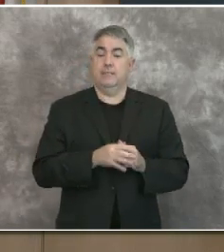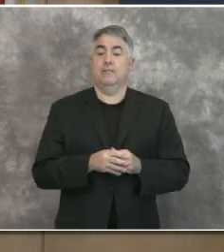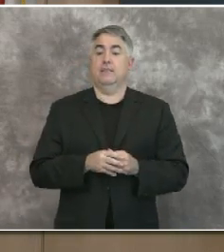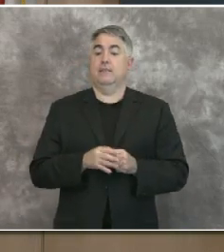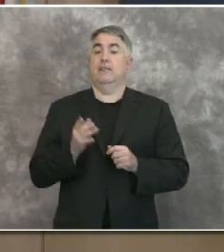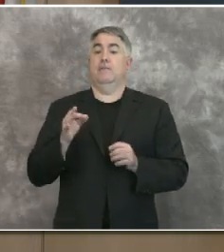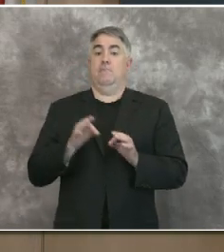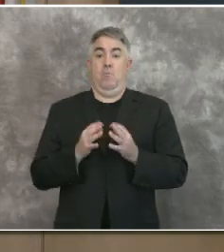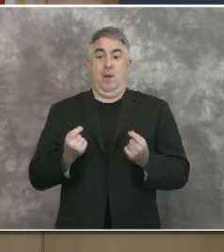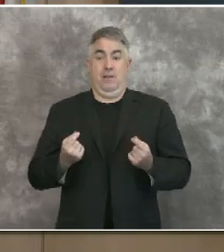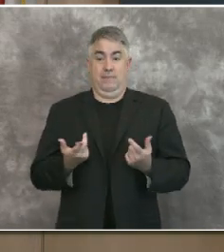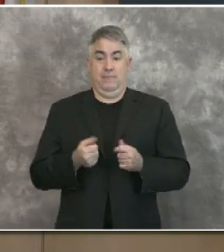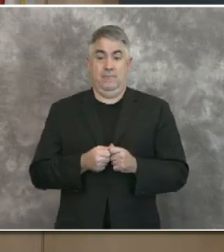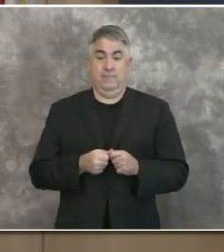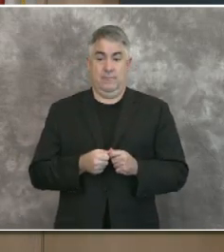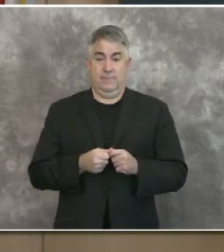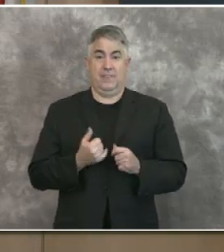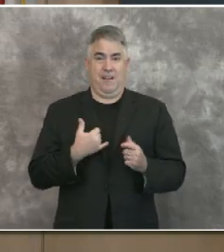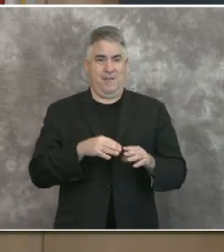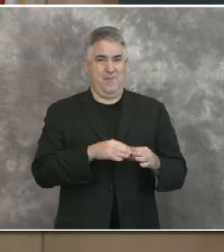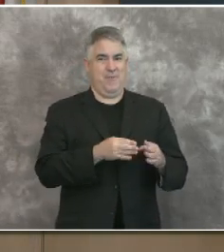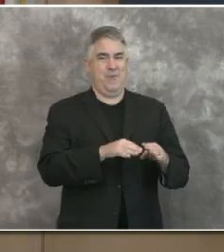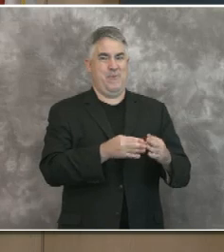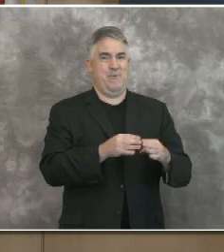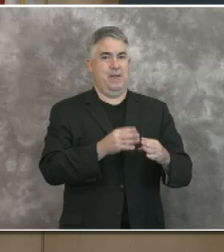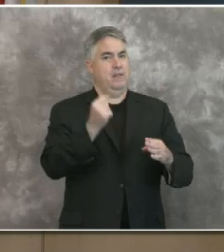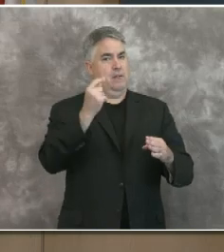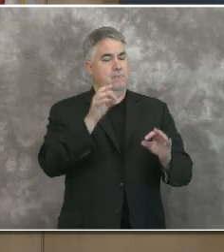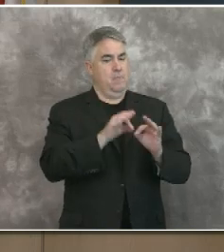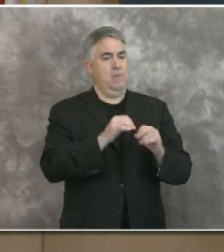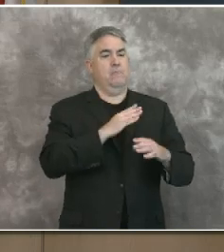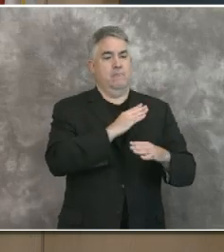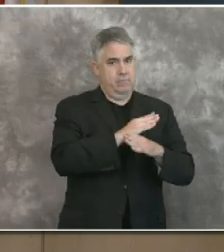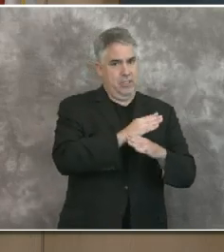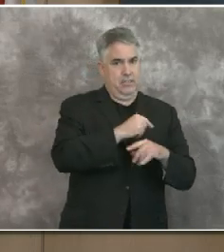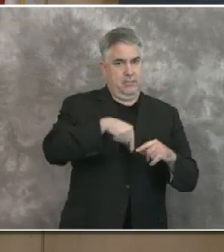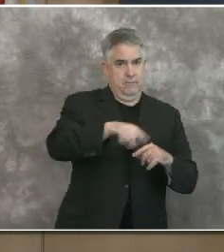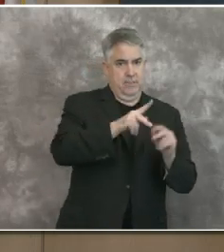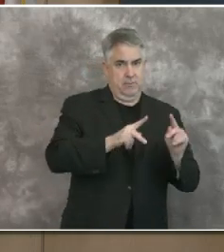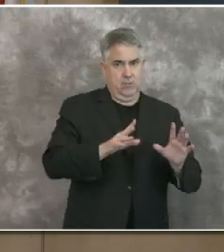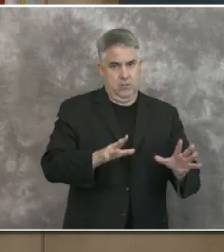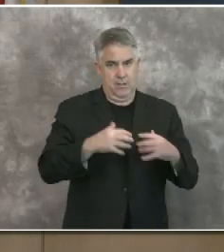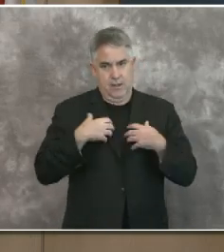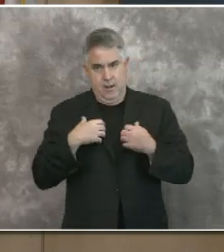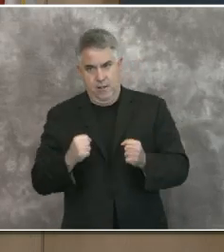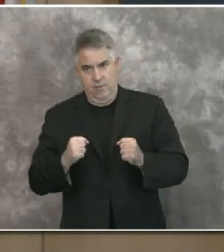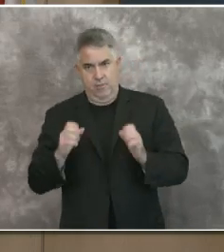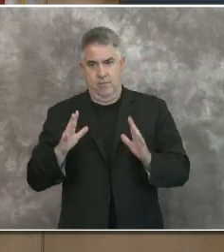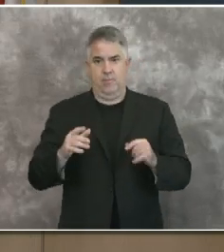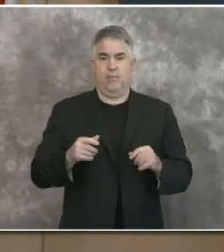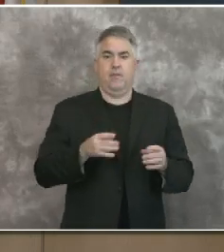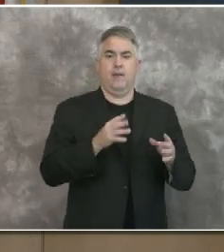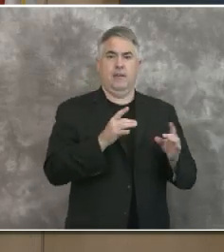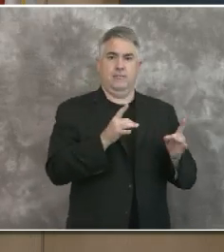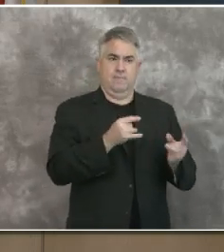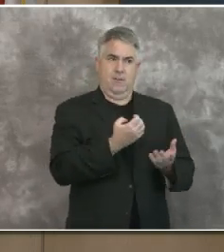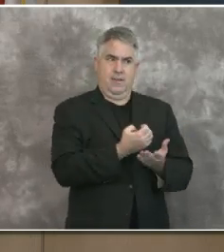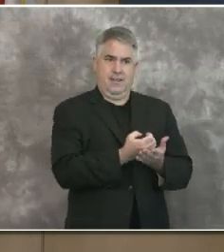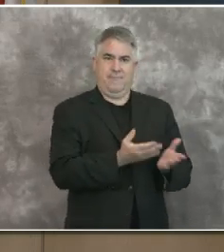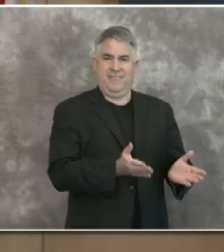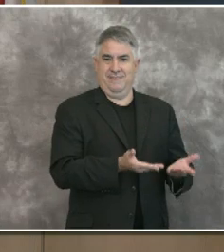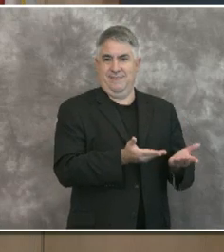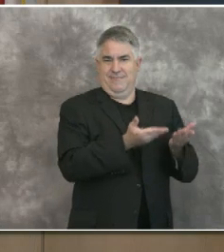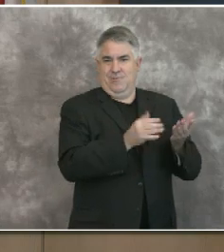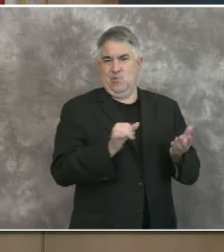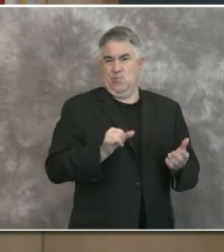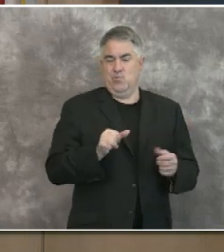through our reopening is that we protect public health and we ensure a smooth economic recovery, which means that we continue to move forward. That's